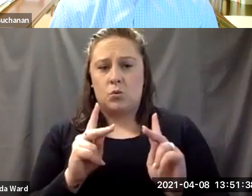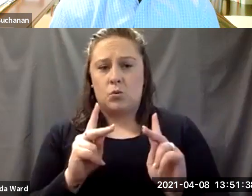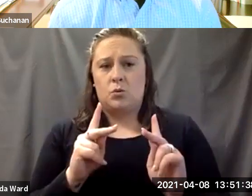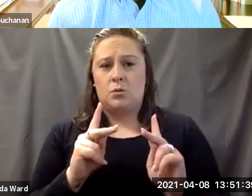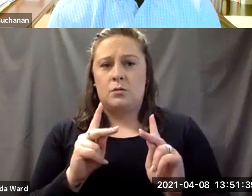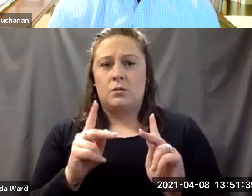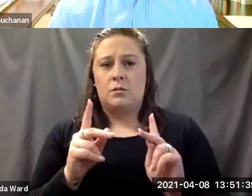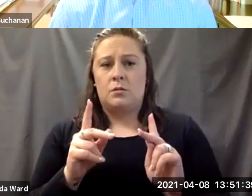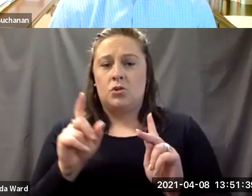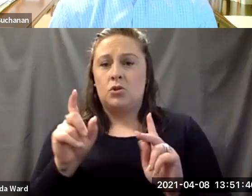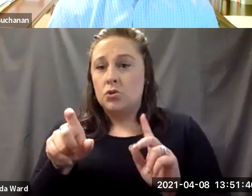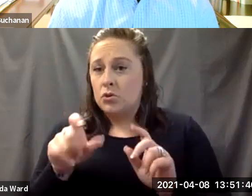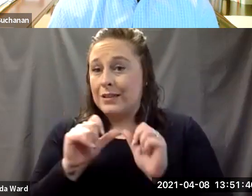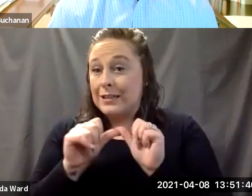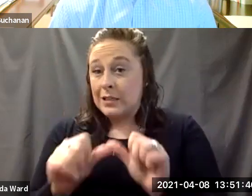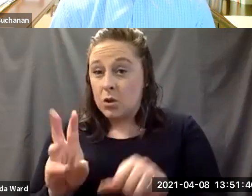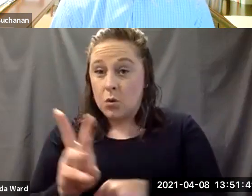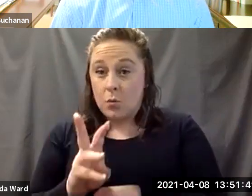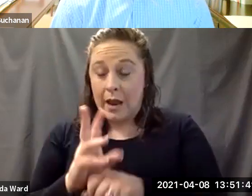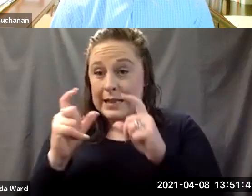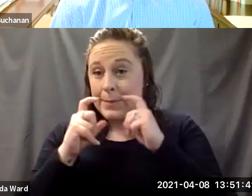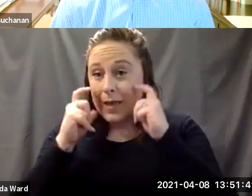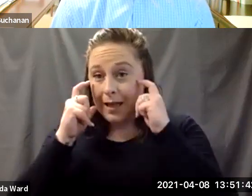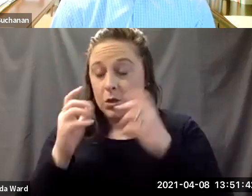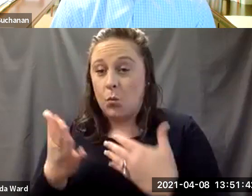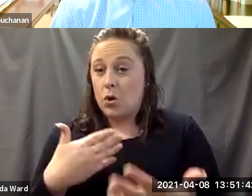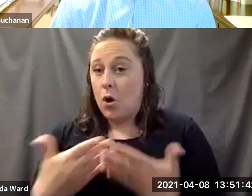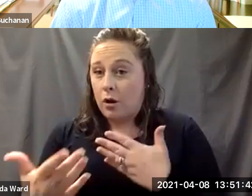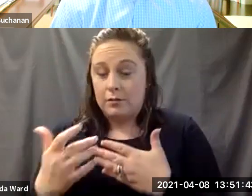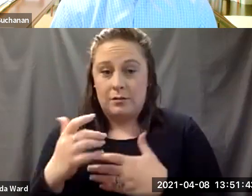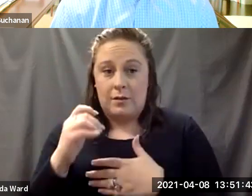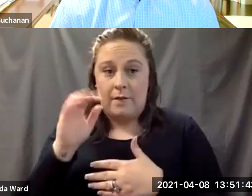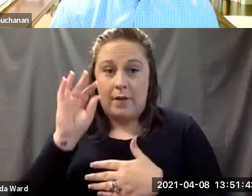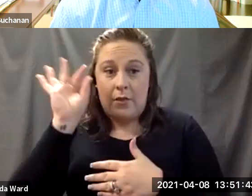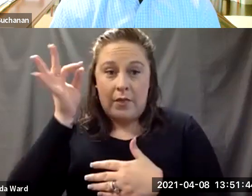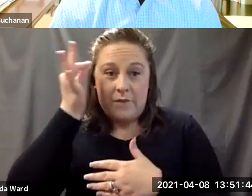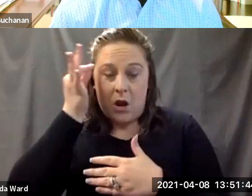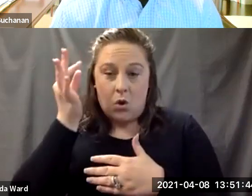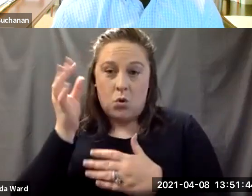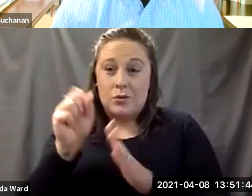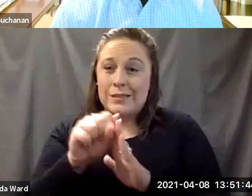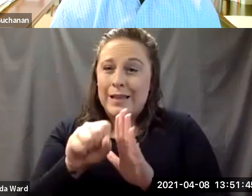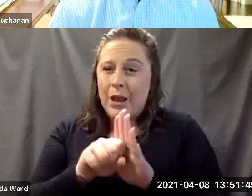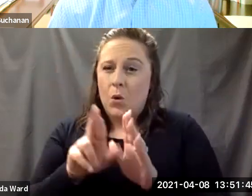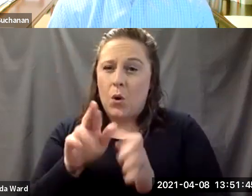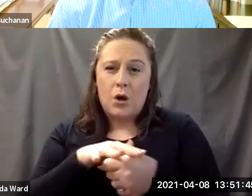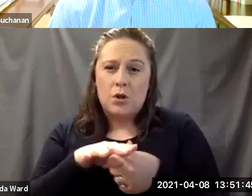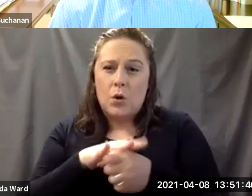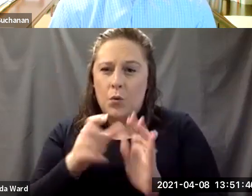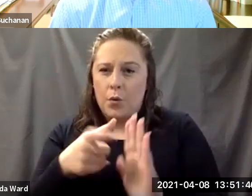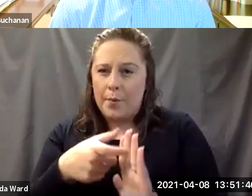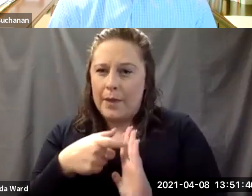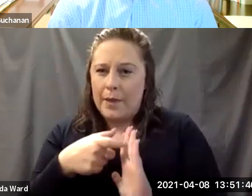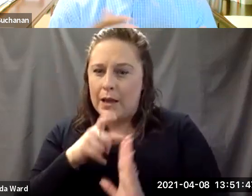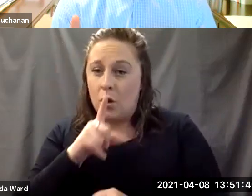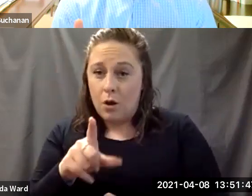should continue wearing their mask regardless of what the federal, state, or local mandates are.